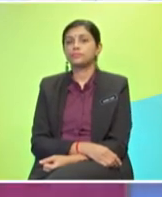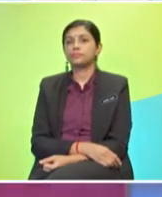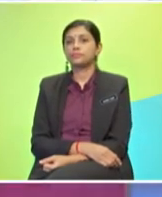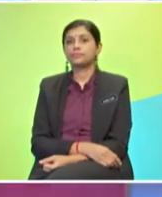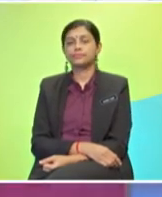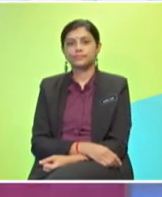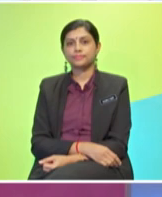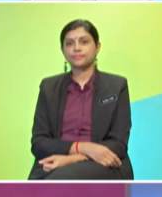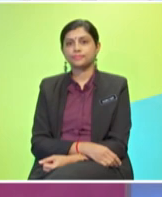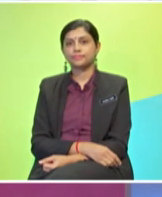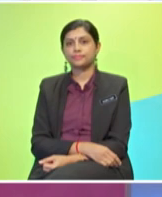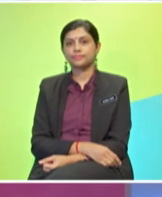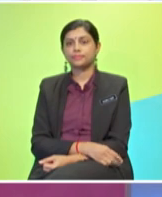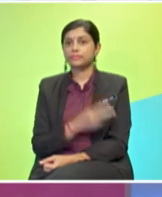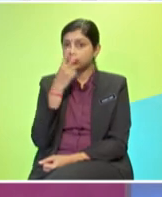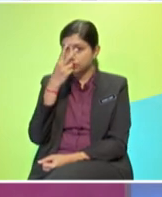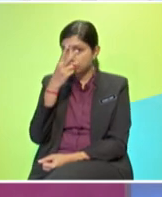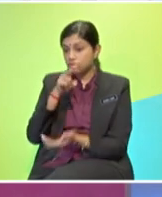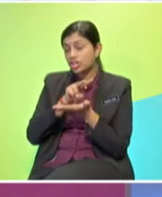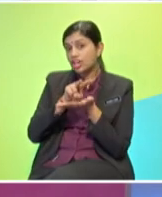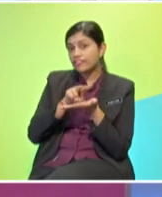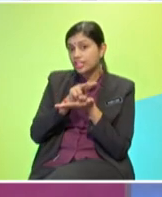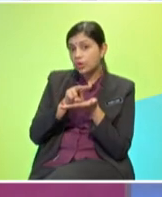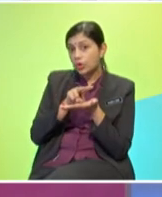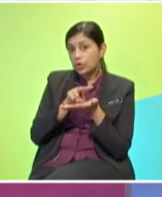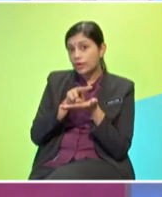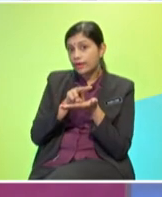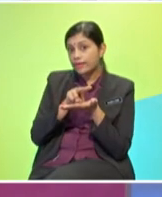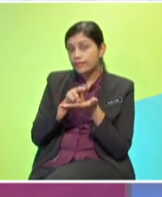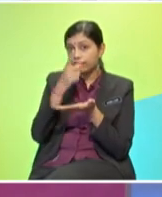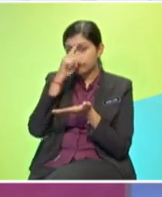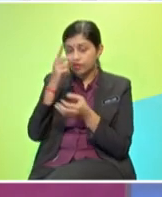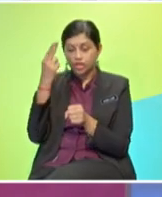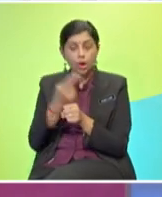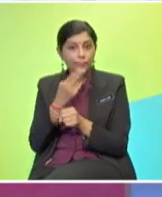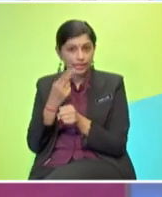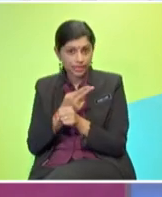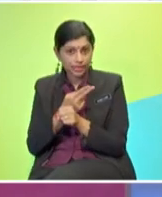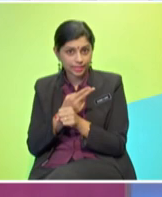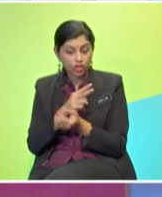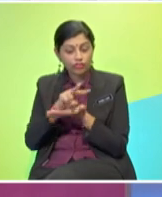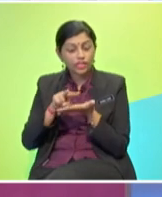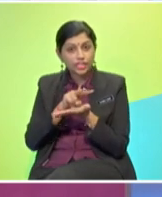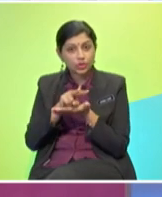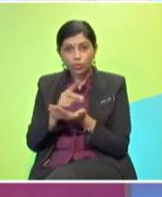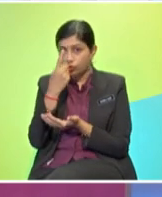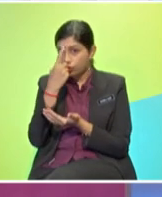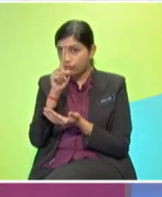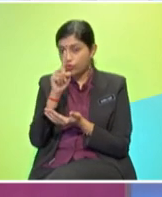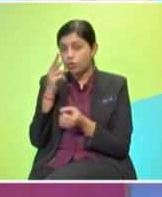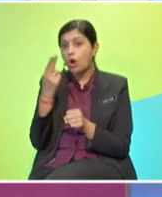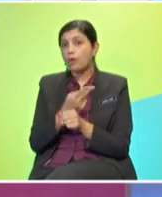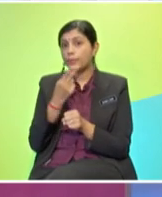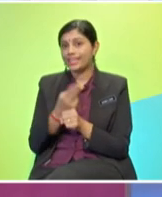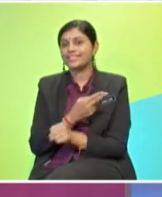proceed, okay. Let's watch a video for each of the hobbies. Mm-hmm. Okay? All right. Are you ready? I'm